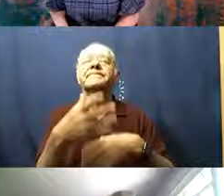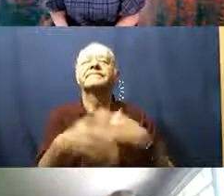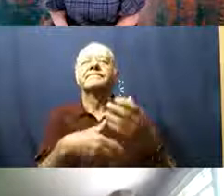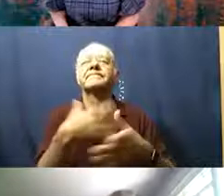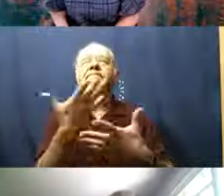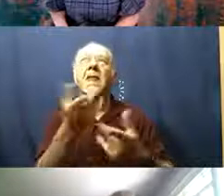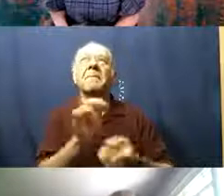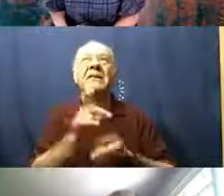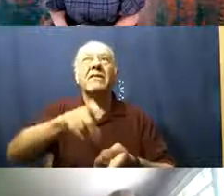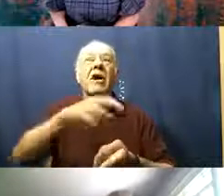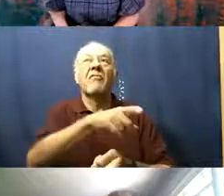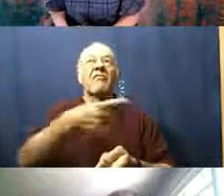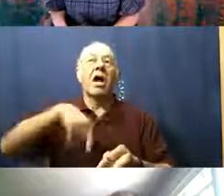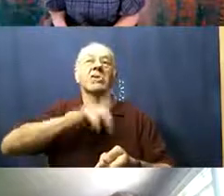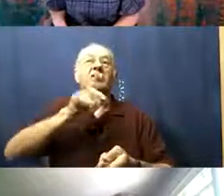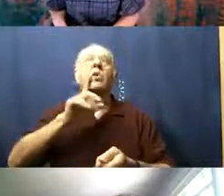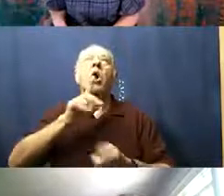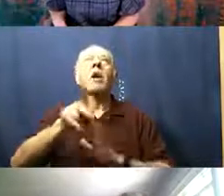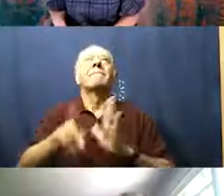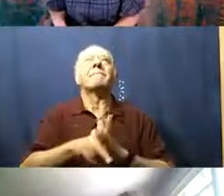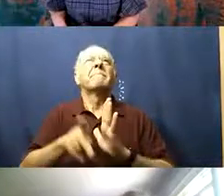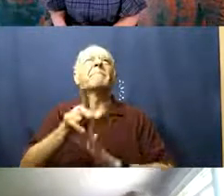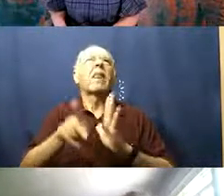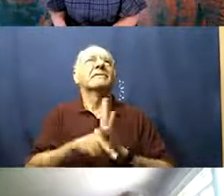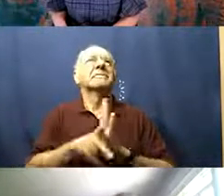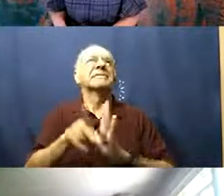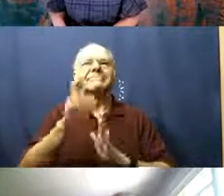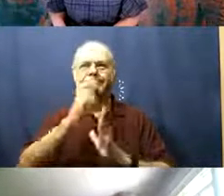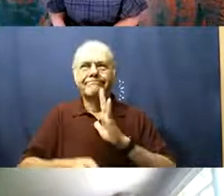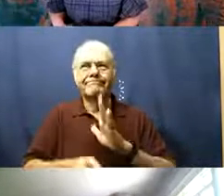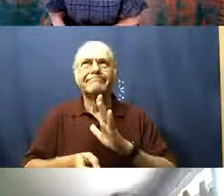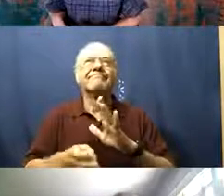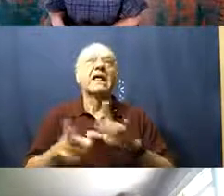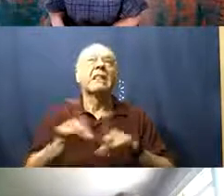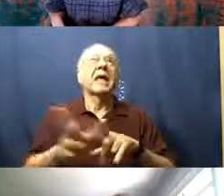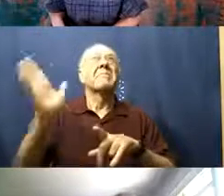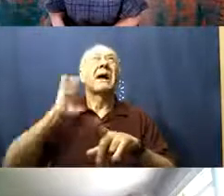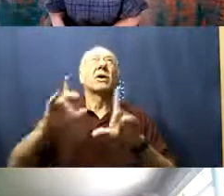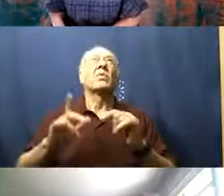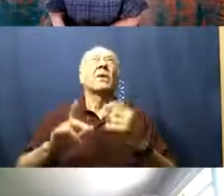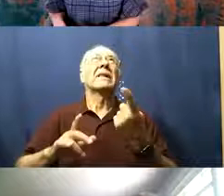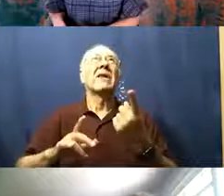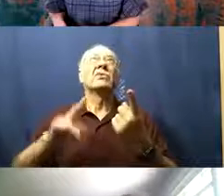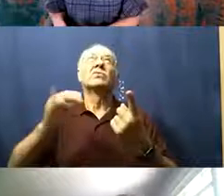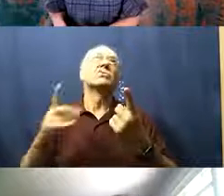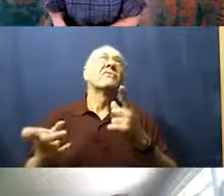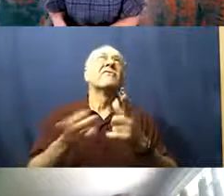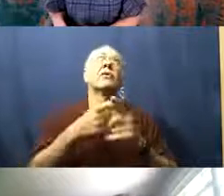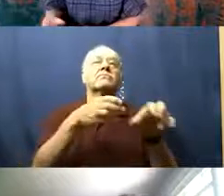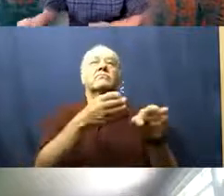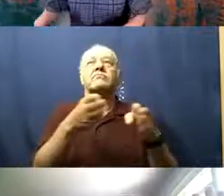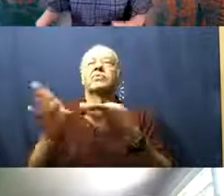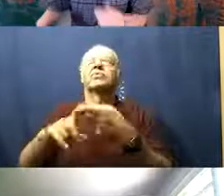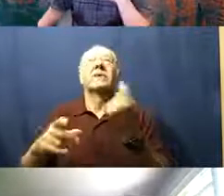meeting the needs of those of us who are policy wonks. And for some reason, back in 2011, when New Jersey first started going to an 1115